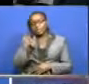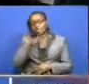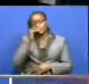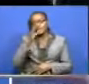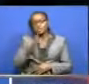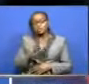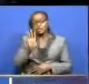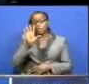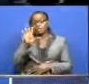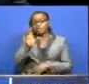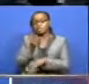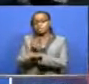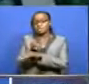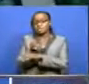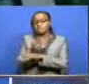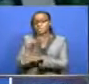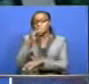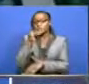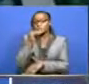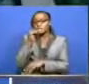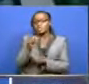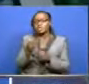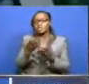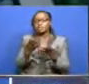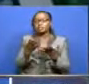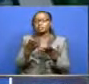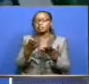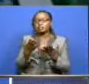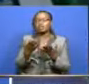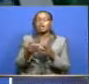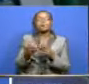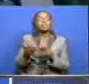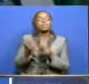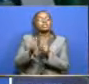deliver a five-minute loaded speech. In the night, my security